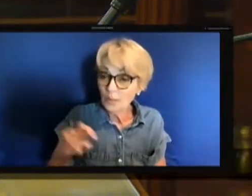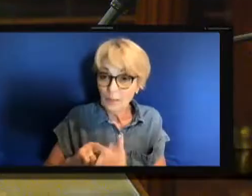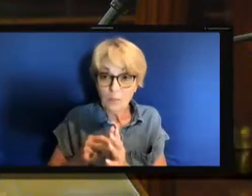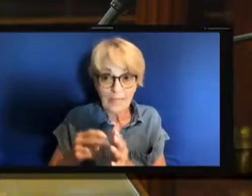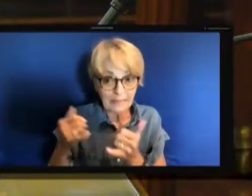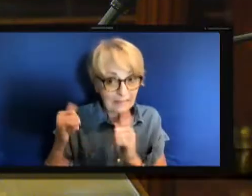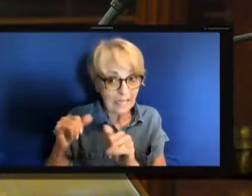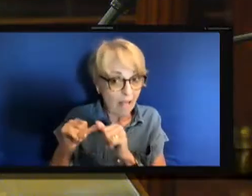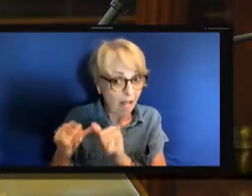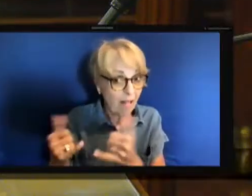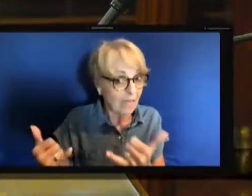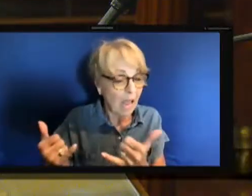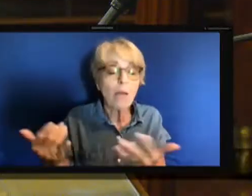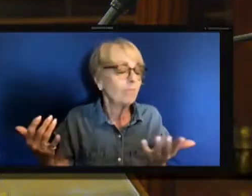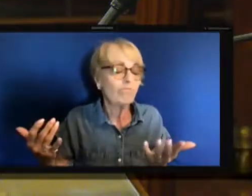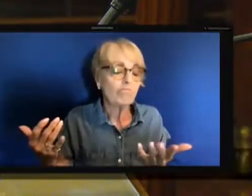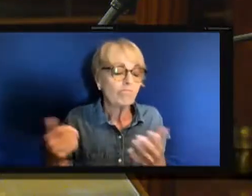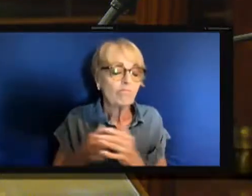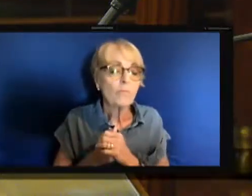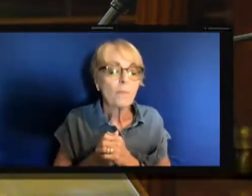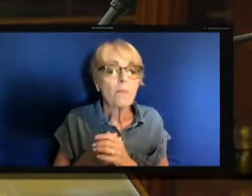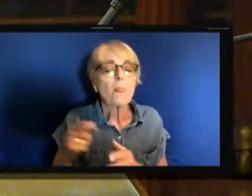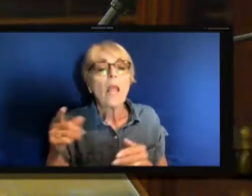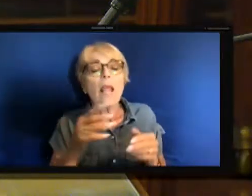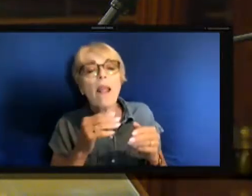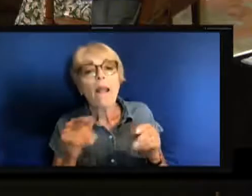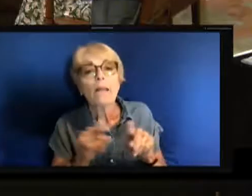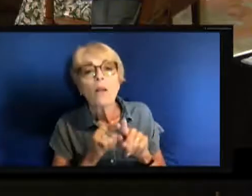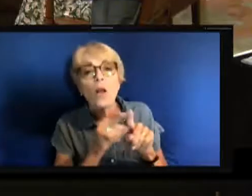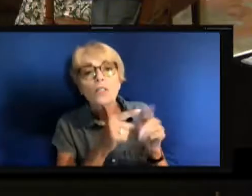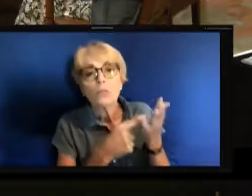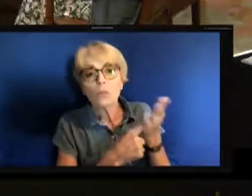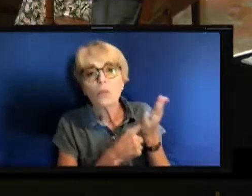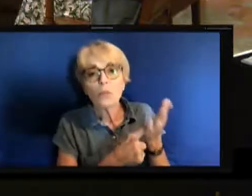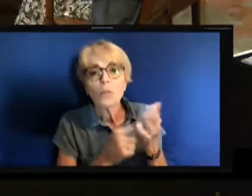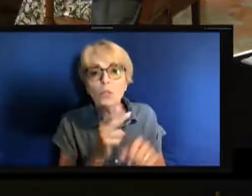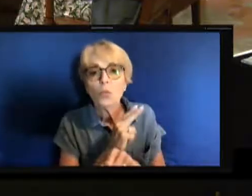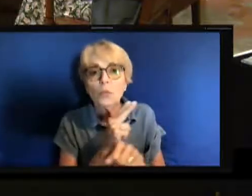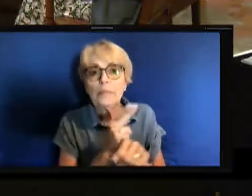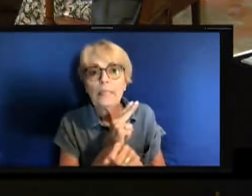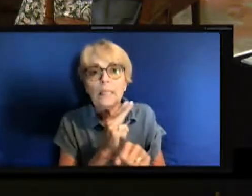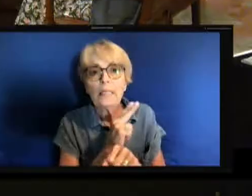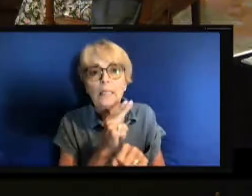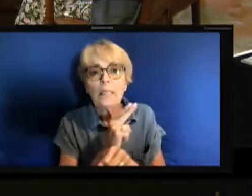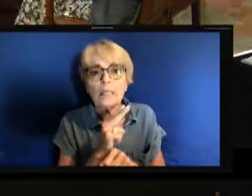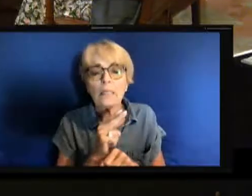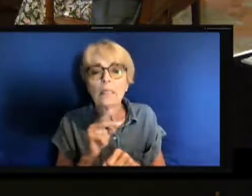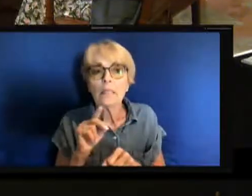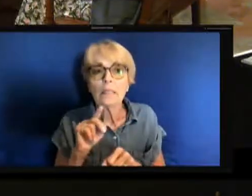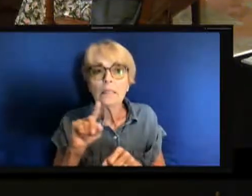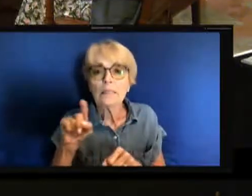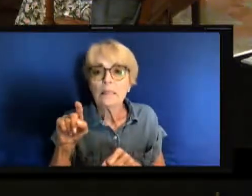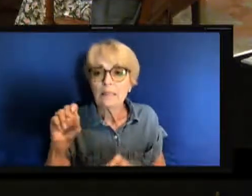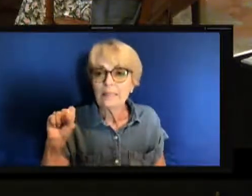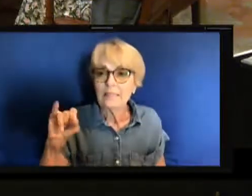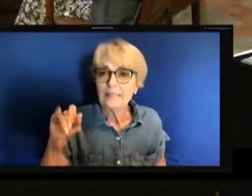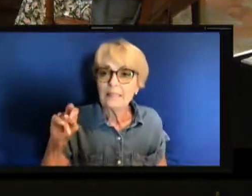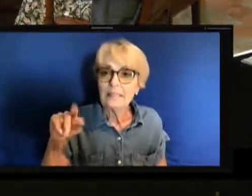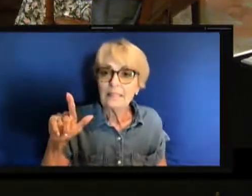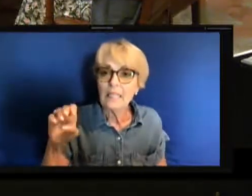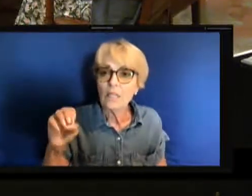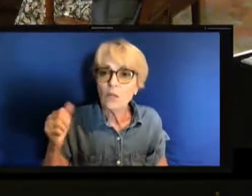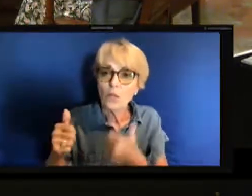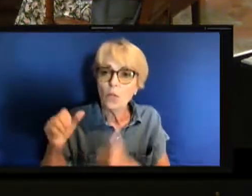Councilman, just to also kind of address the use of single source or sole source as the idea of it